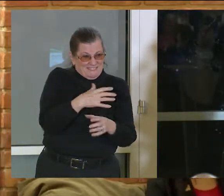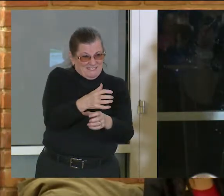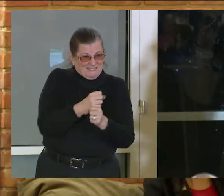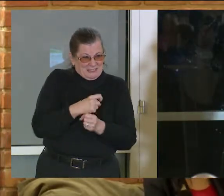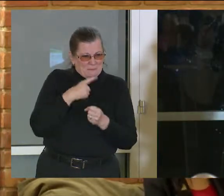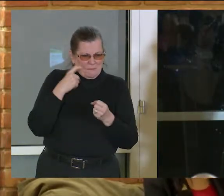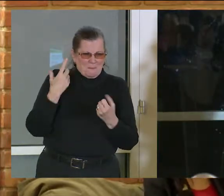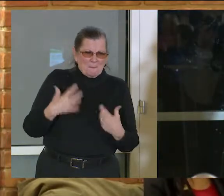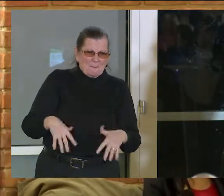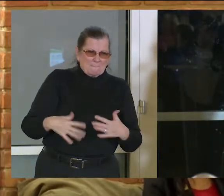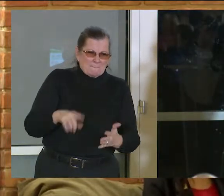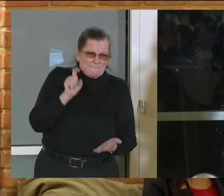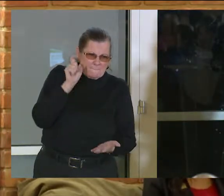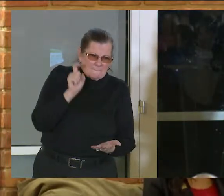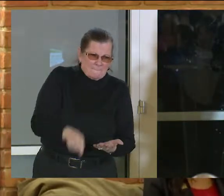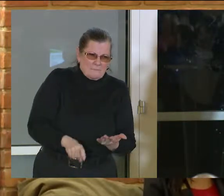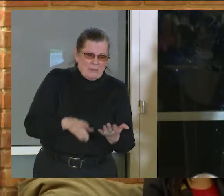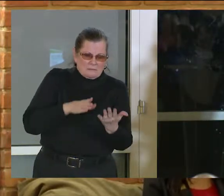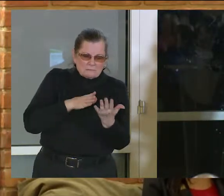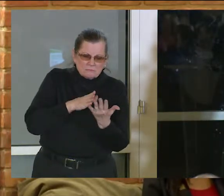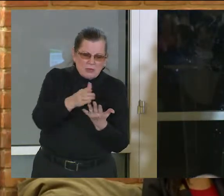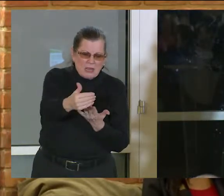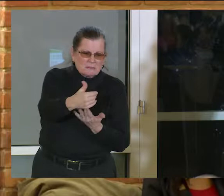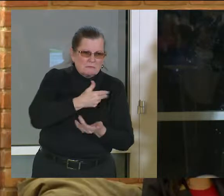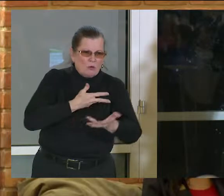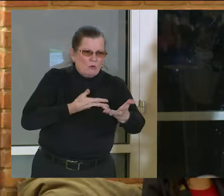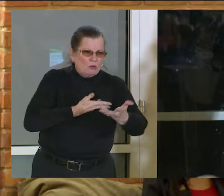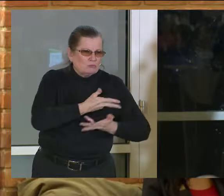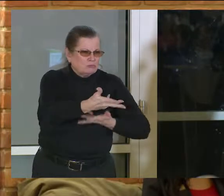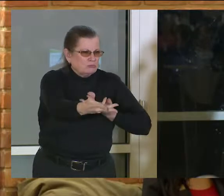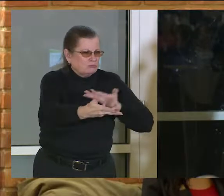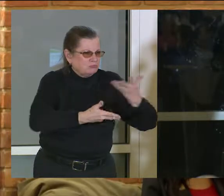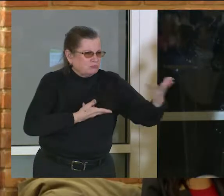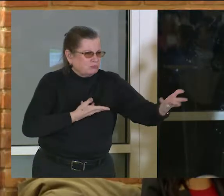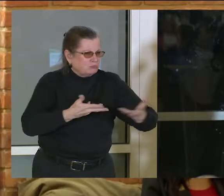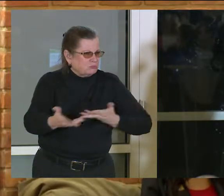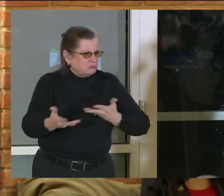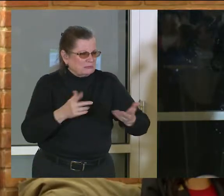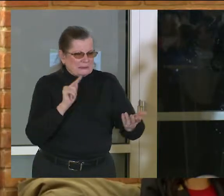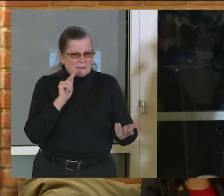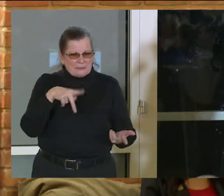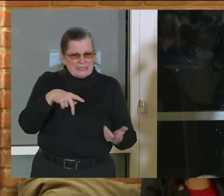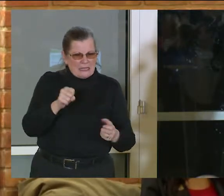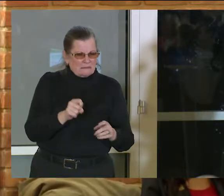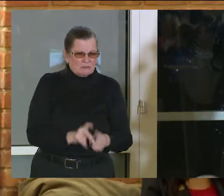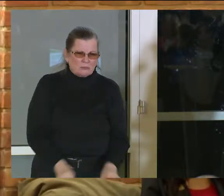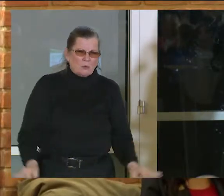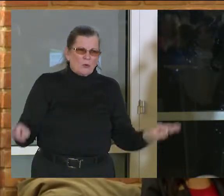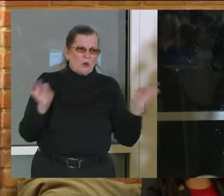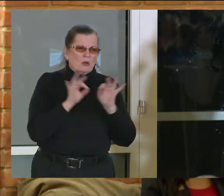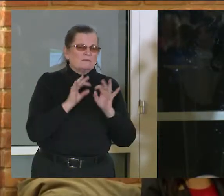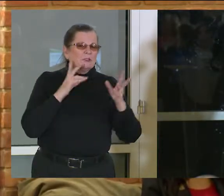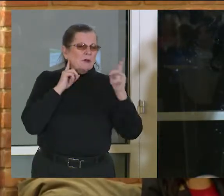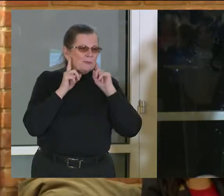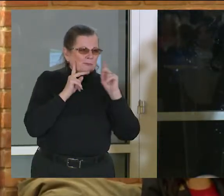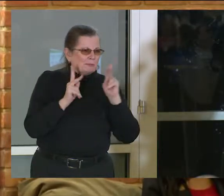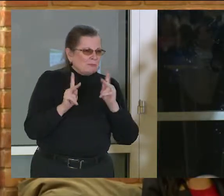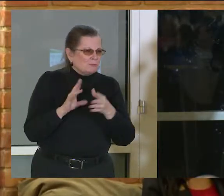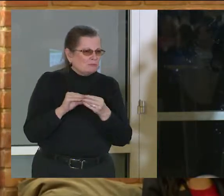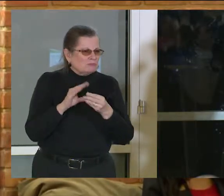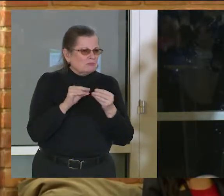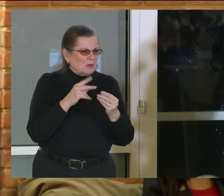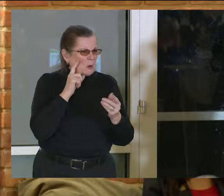coming from the District of Columbia Public Schools. You know, and I think we have I've heard some wrong-headed information here